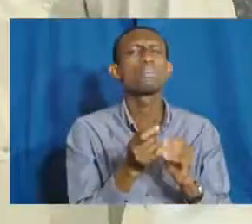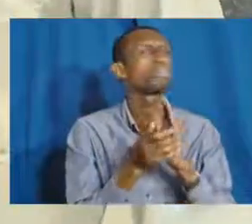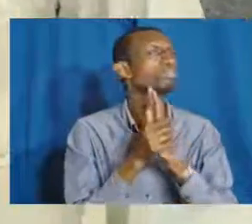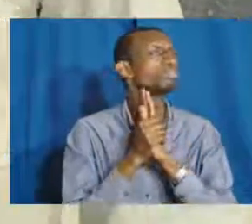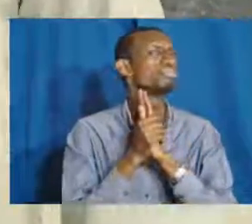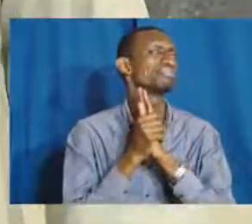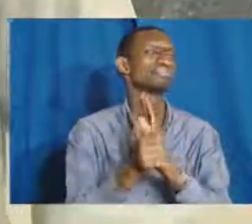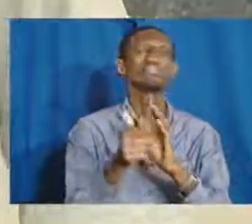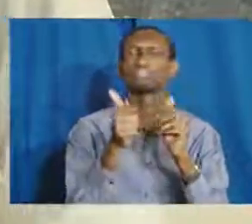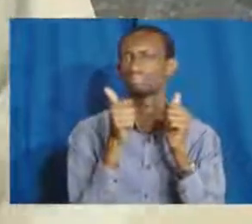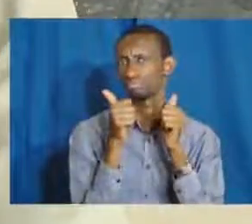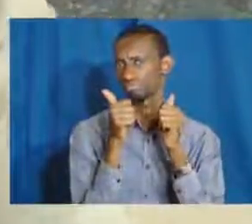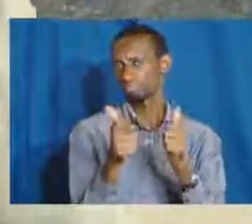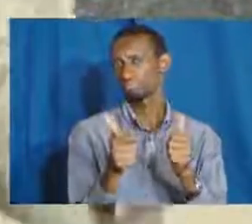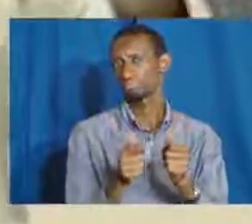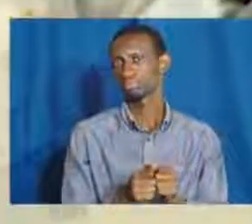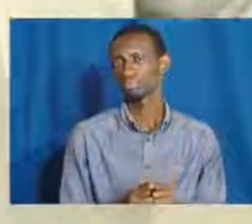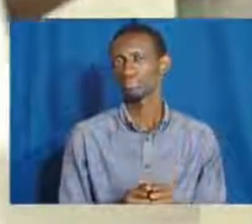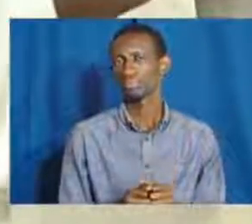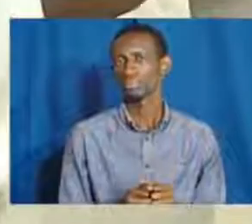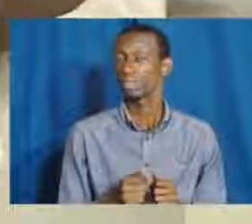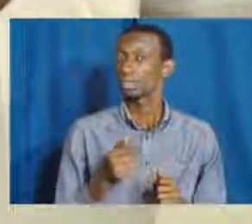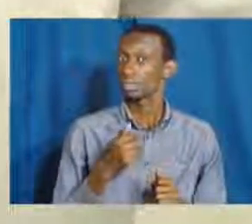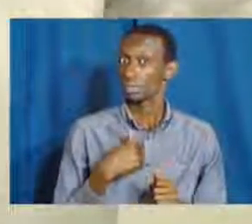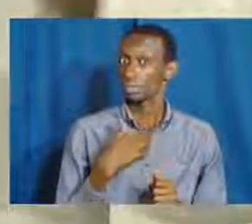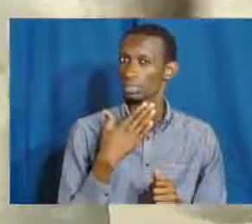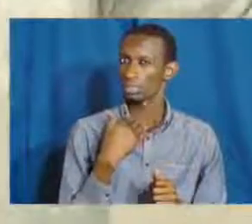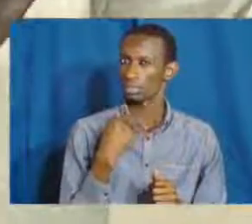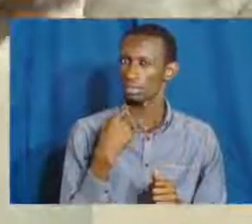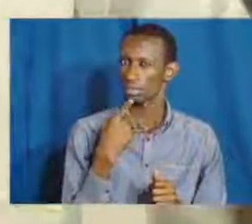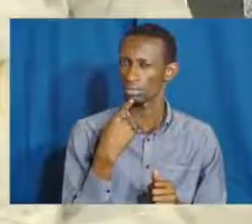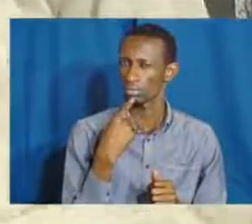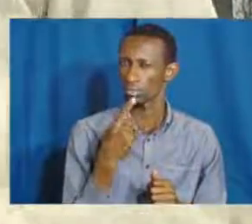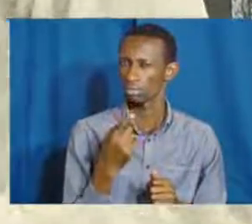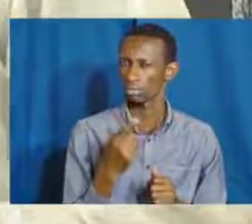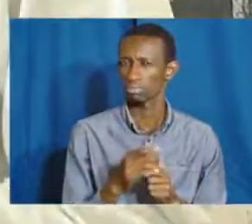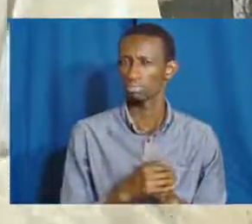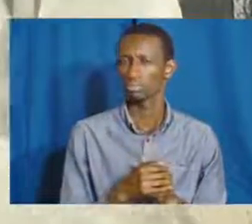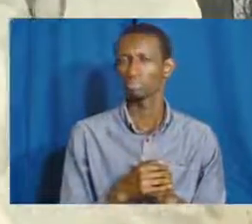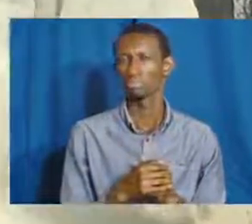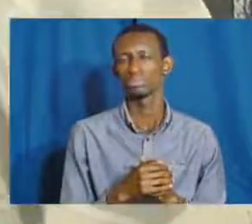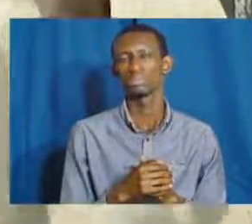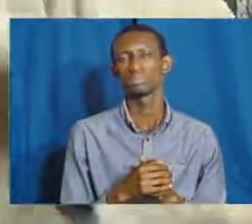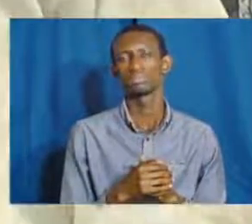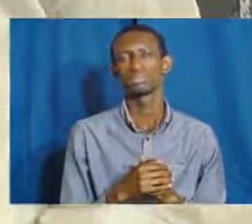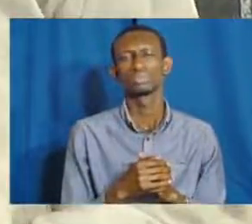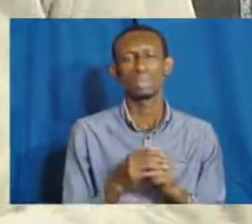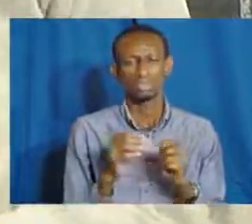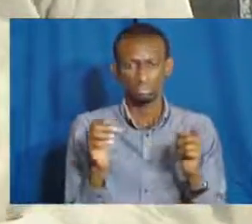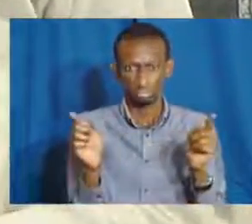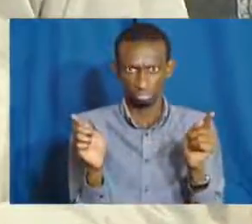it. So I want to take you through what we talked about